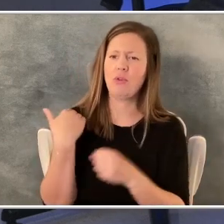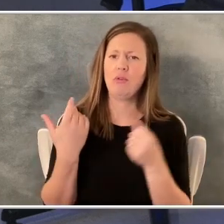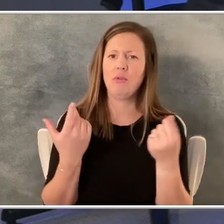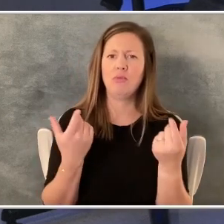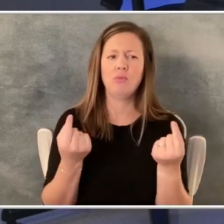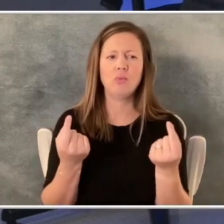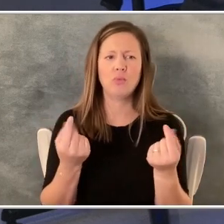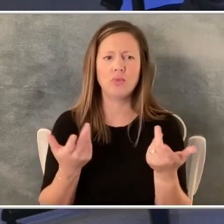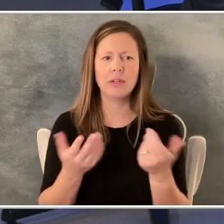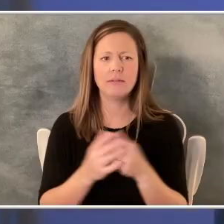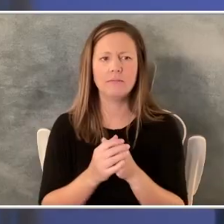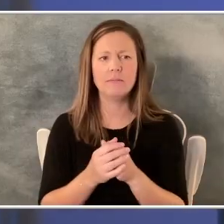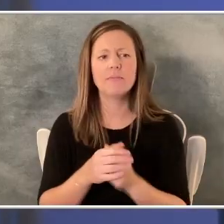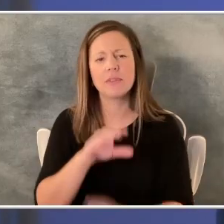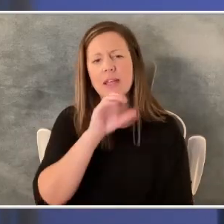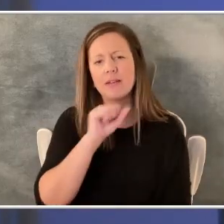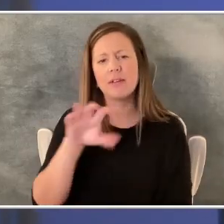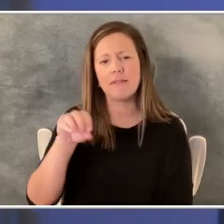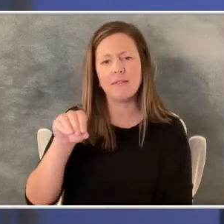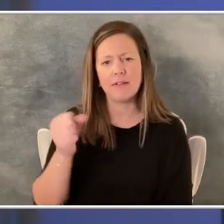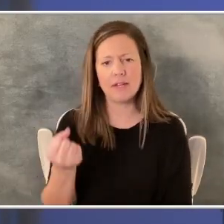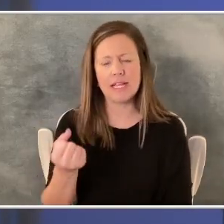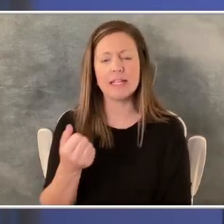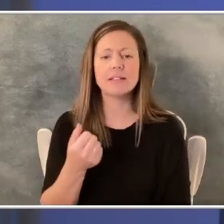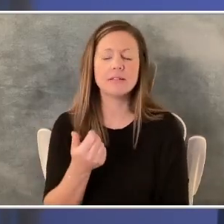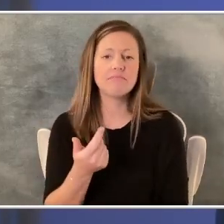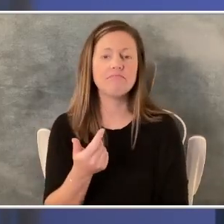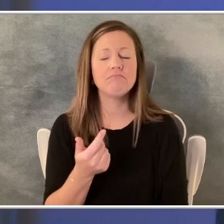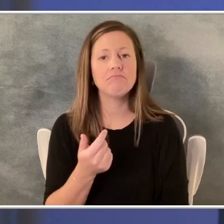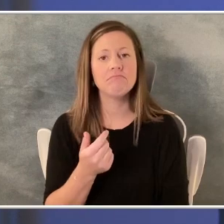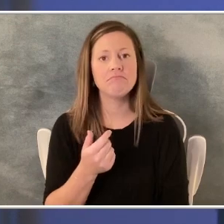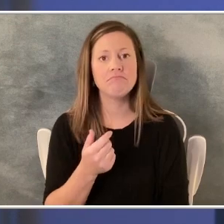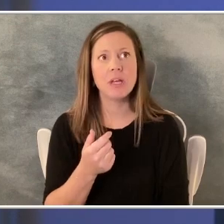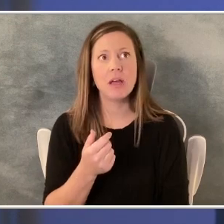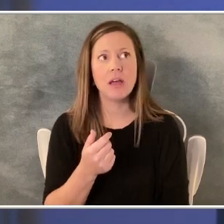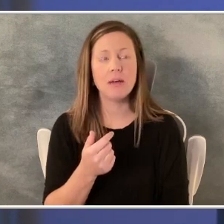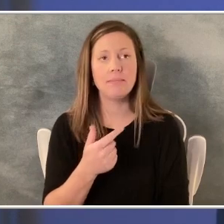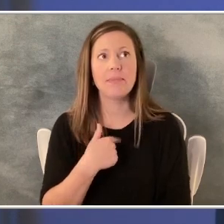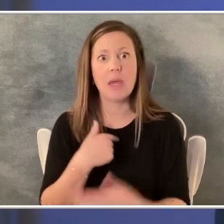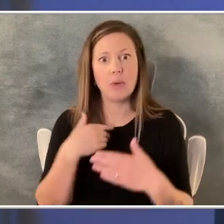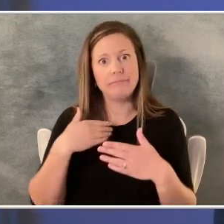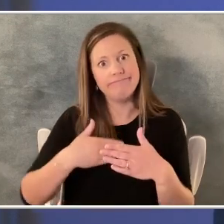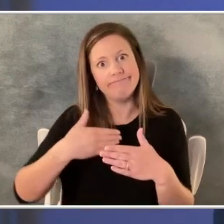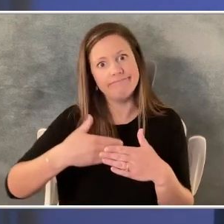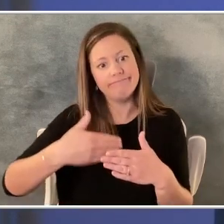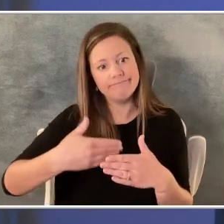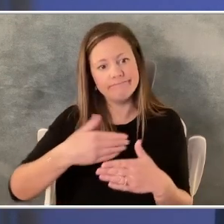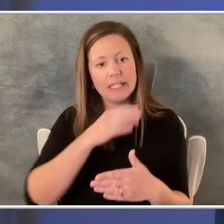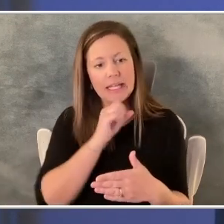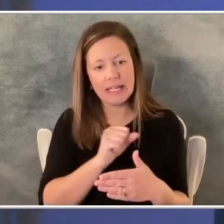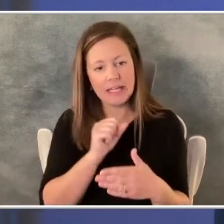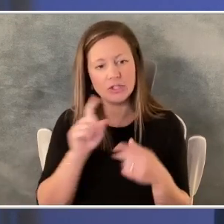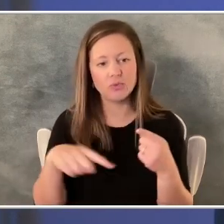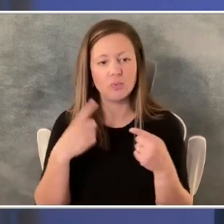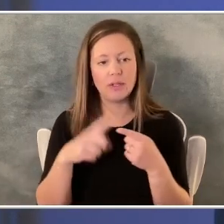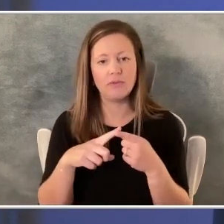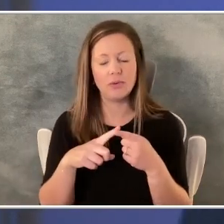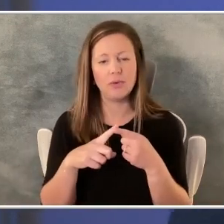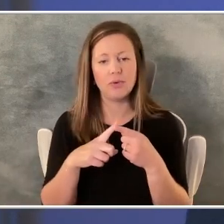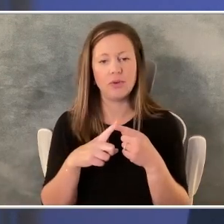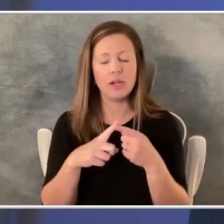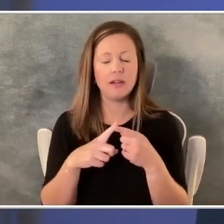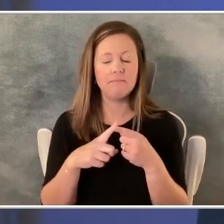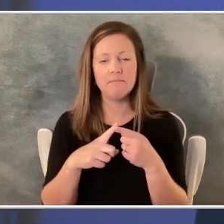was in my 50s. I was approaching, that age where, I had